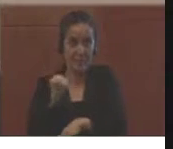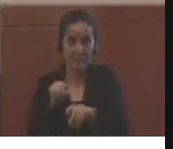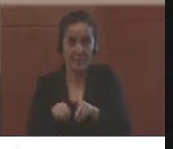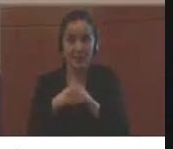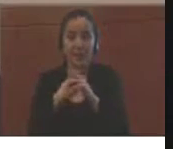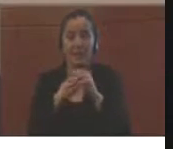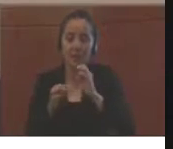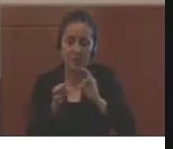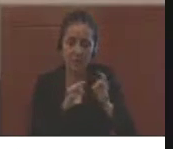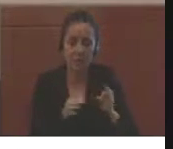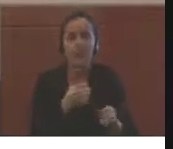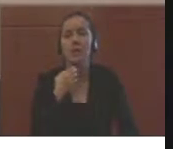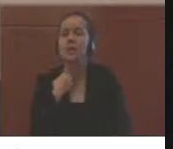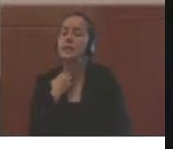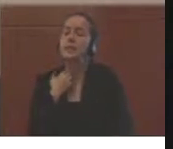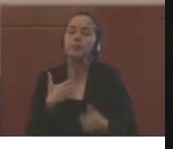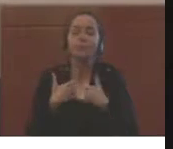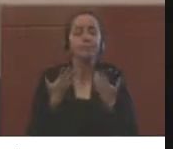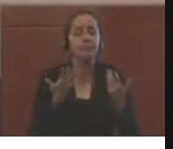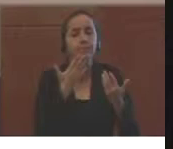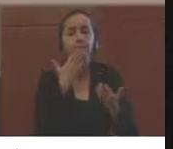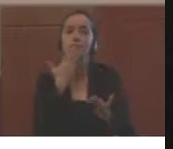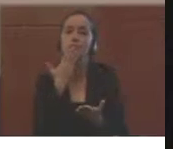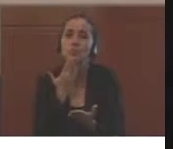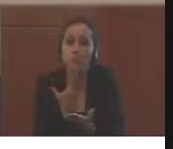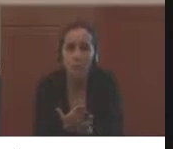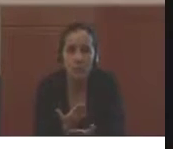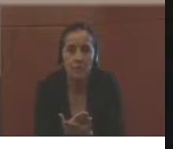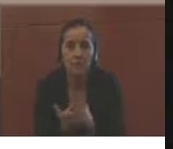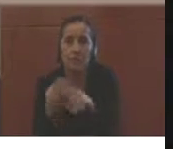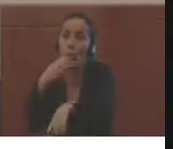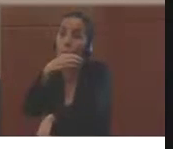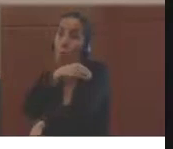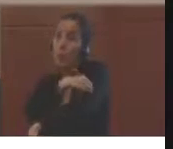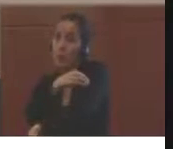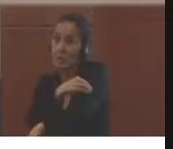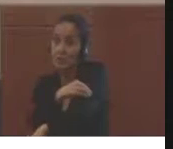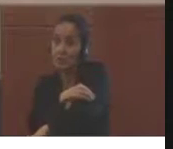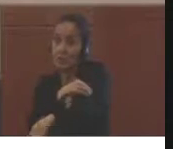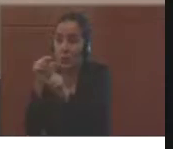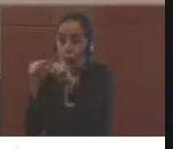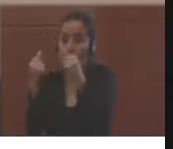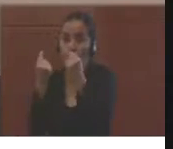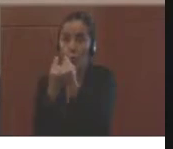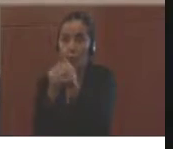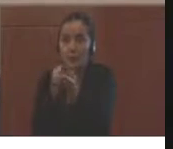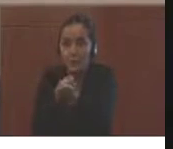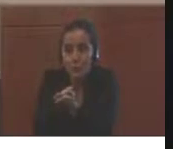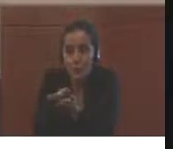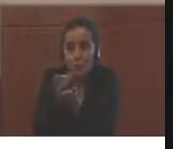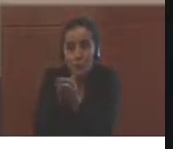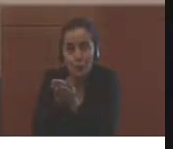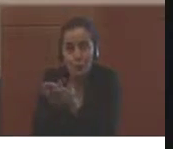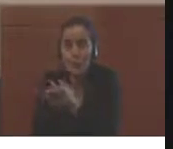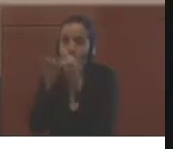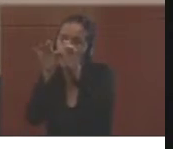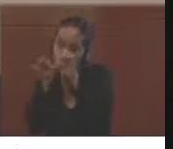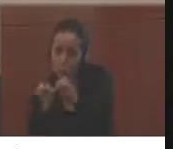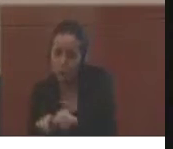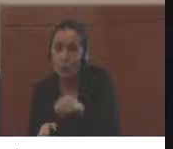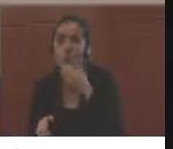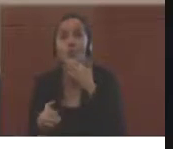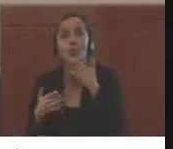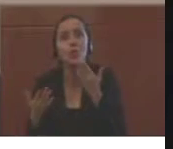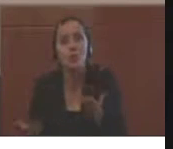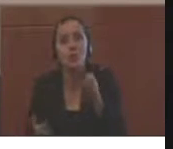From the start of the platform on Tuesday, I would like to thank the members of the editorial committee very much. They have